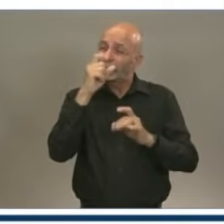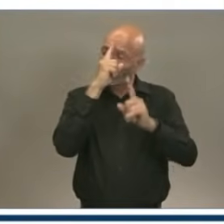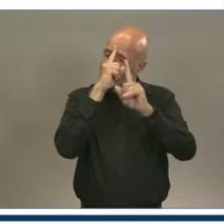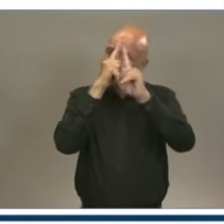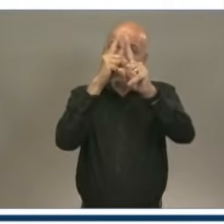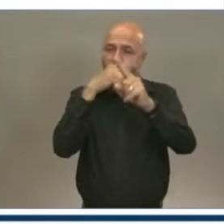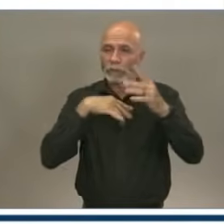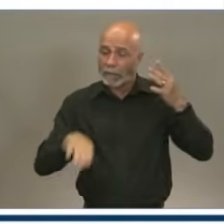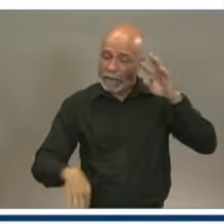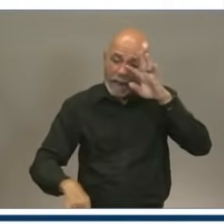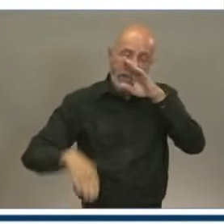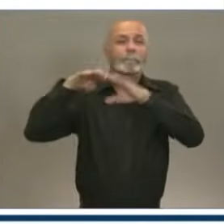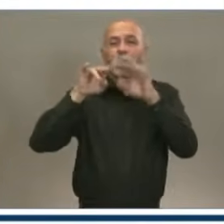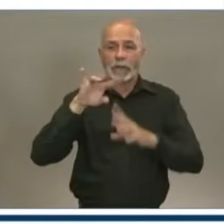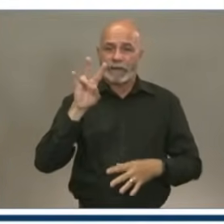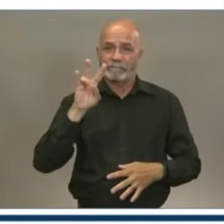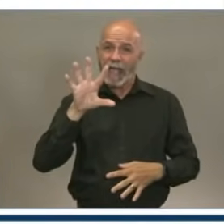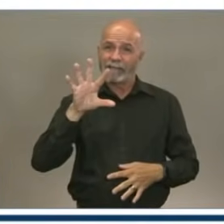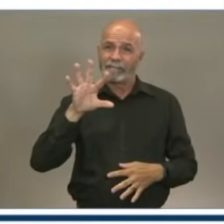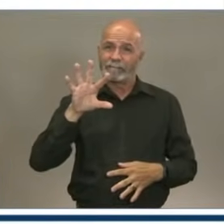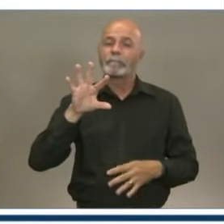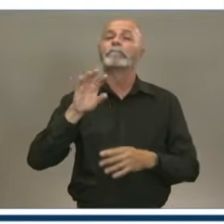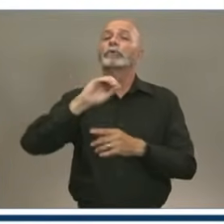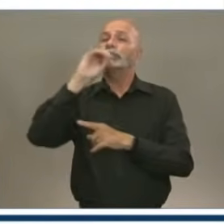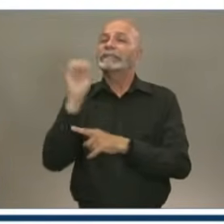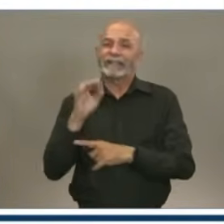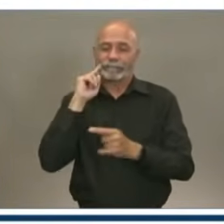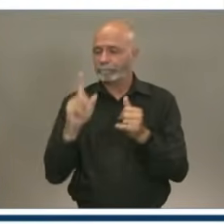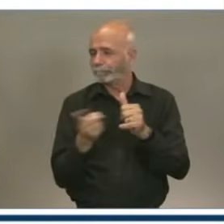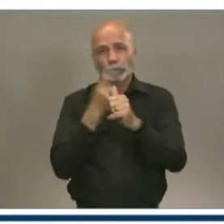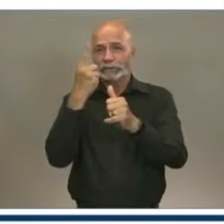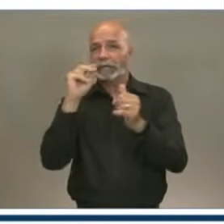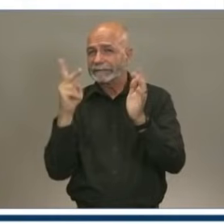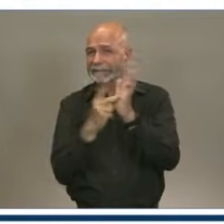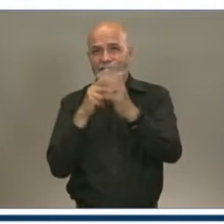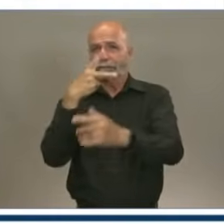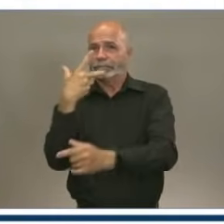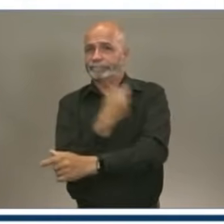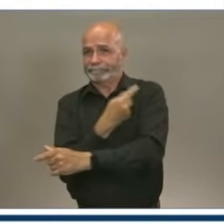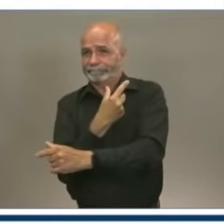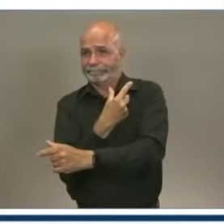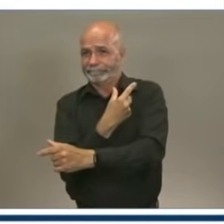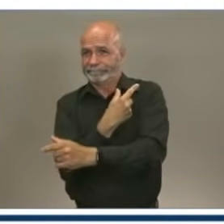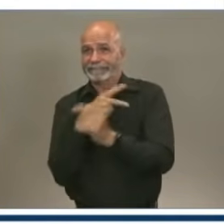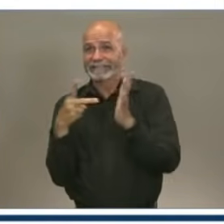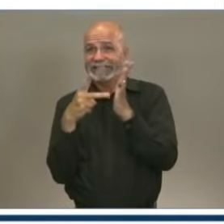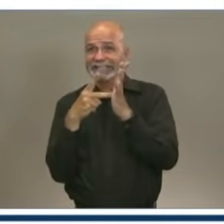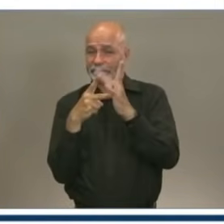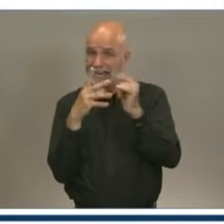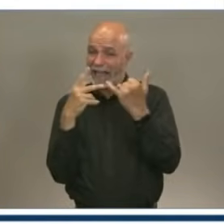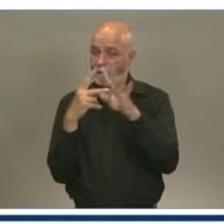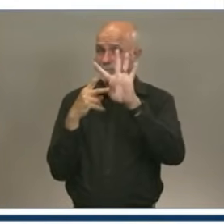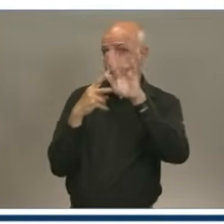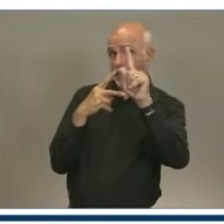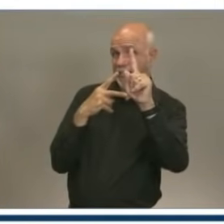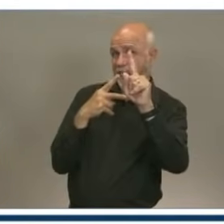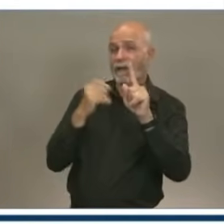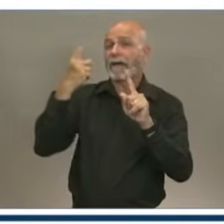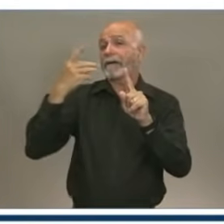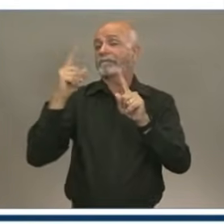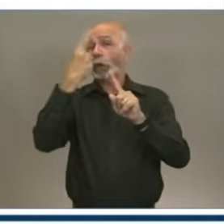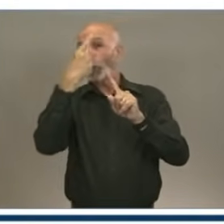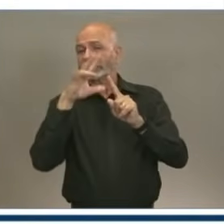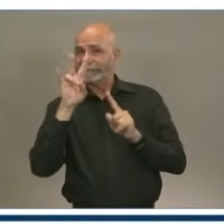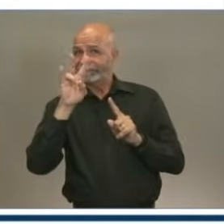Nova Scotians with a first dose of vaccine, and of those, 41% have had their second dose as well. Just